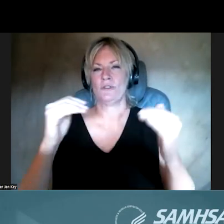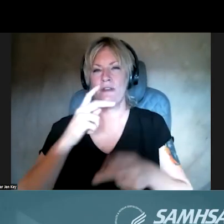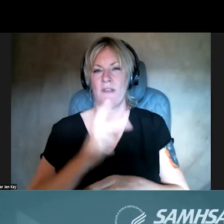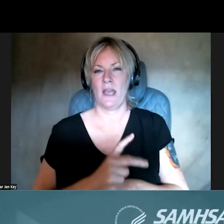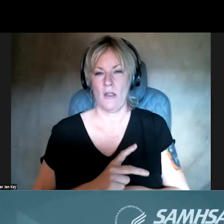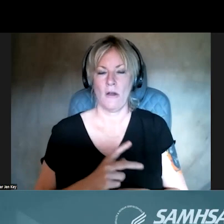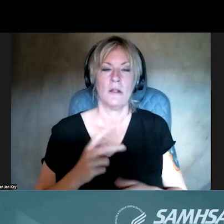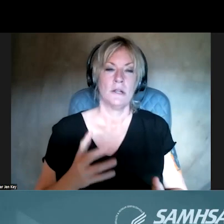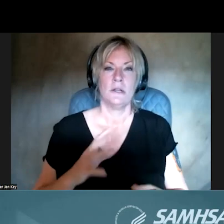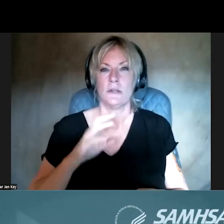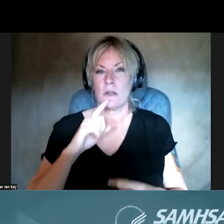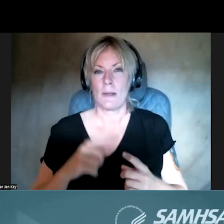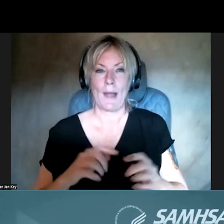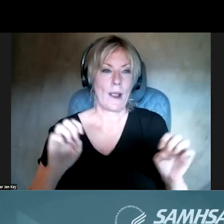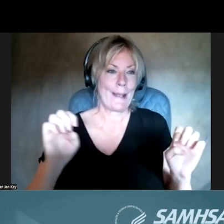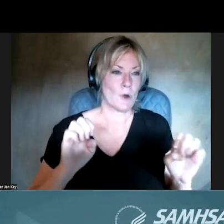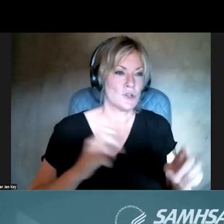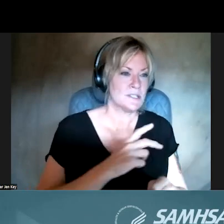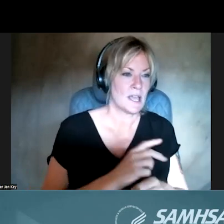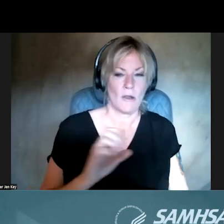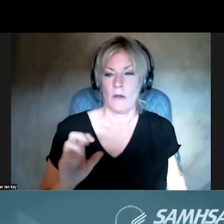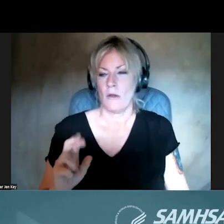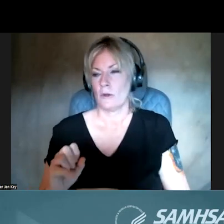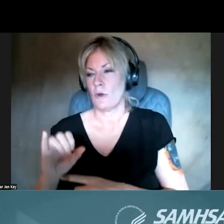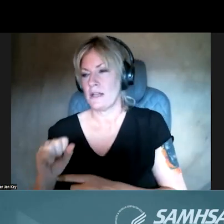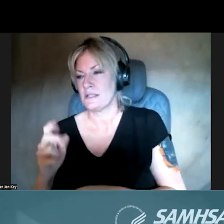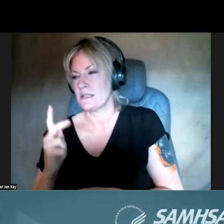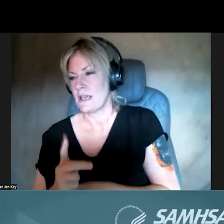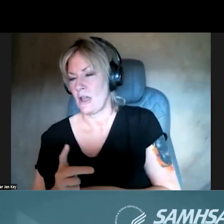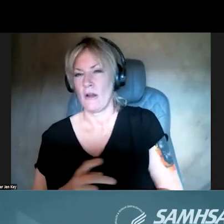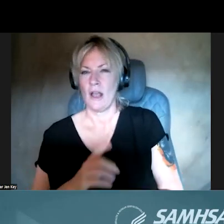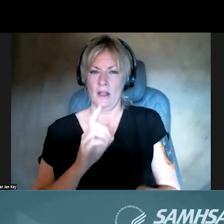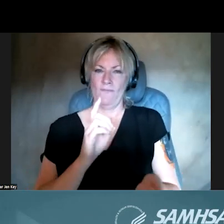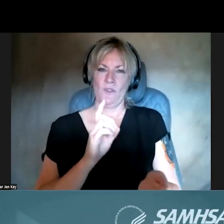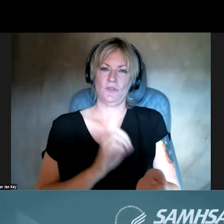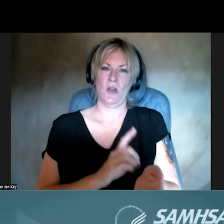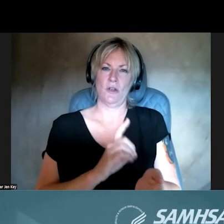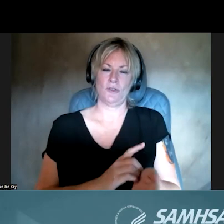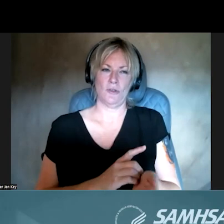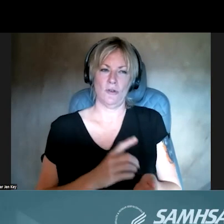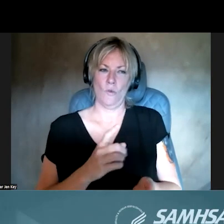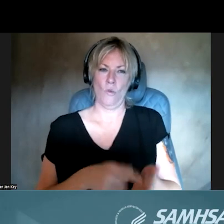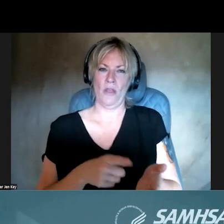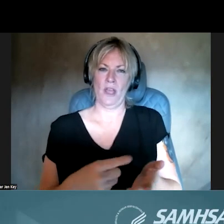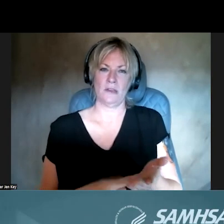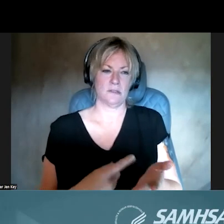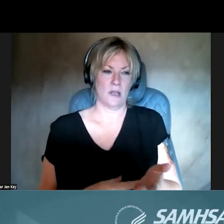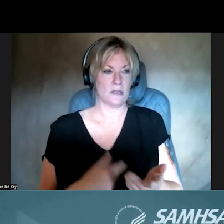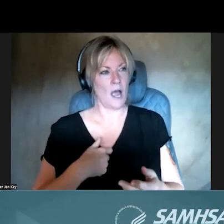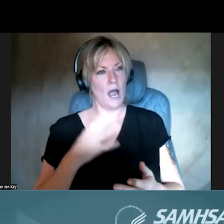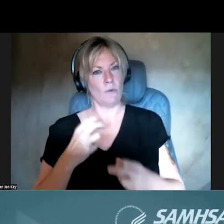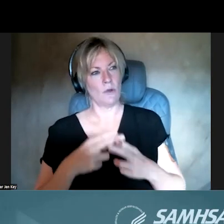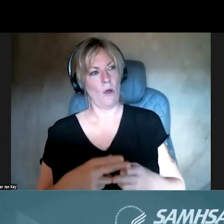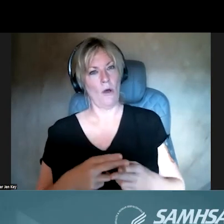about emergency care or crisis care, that, as a physician, a lot of what might be discussed could be what I would consider